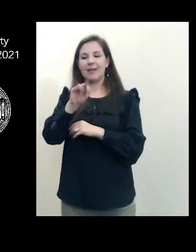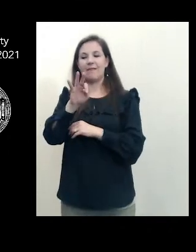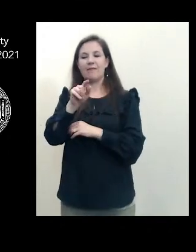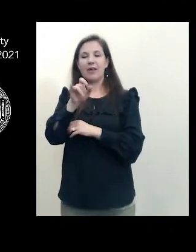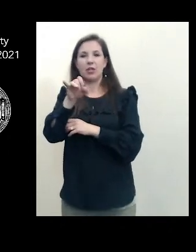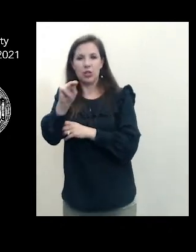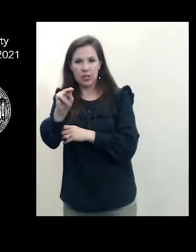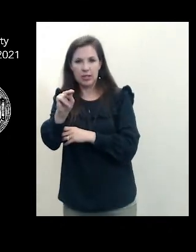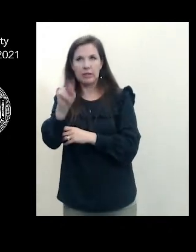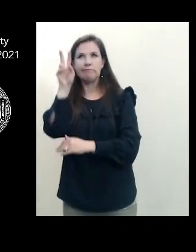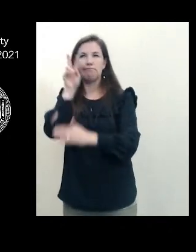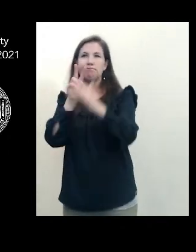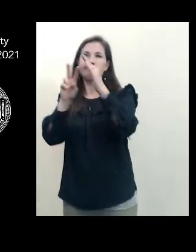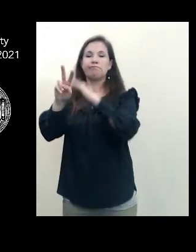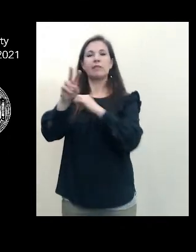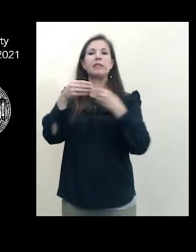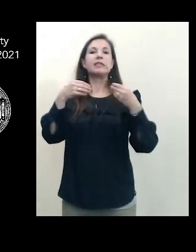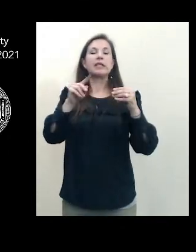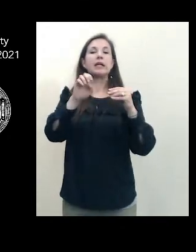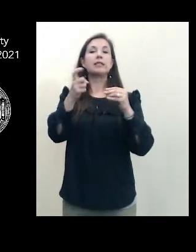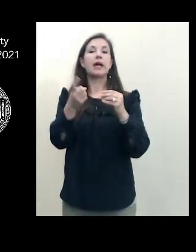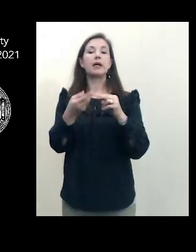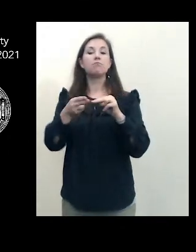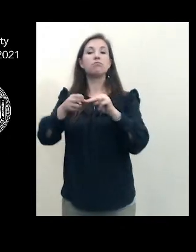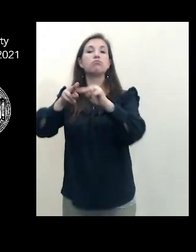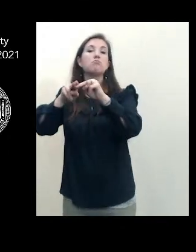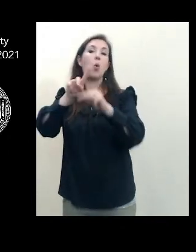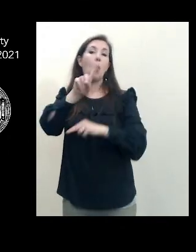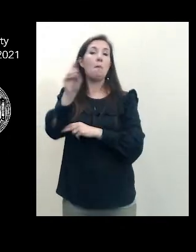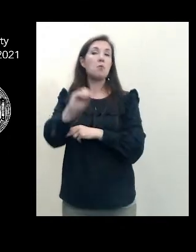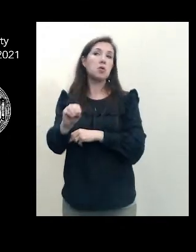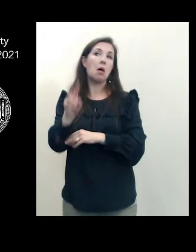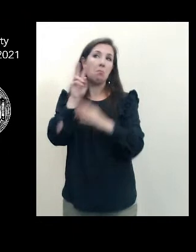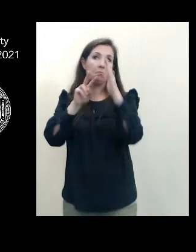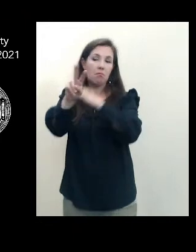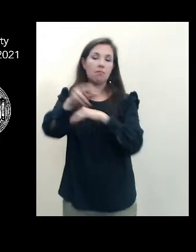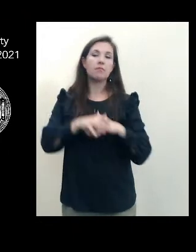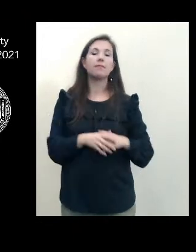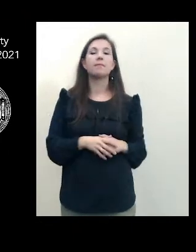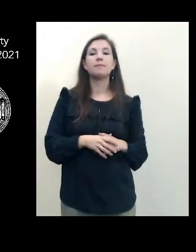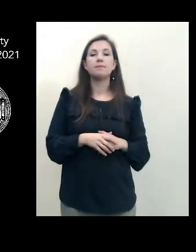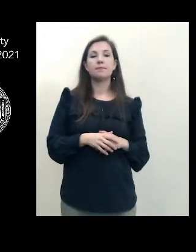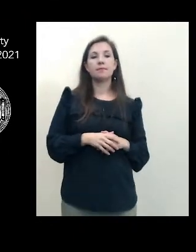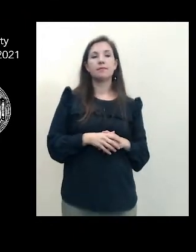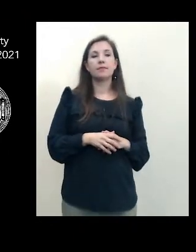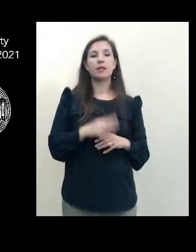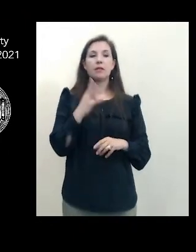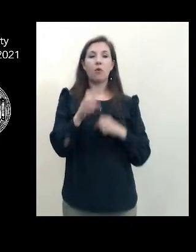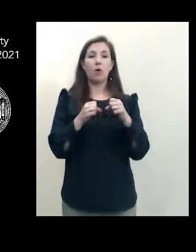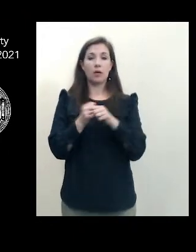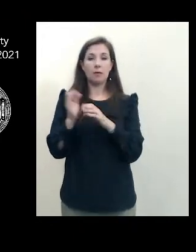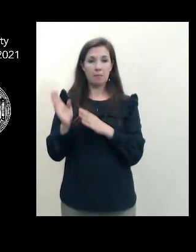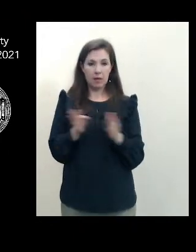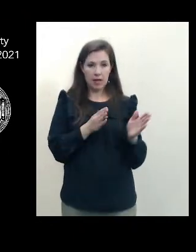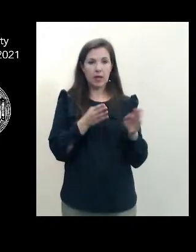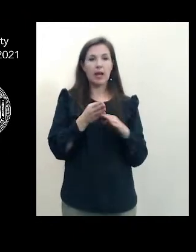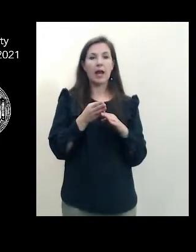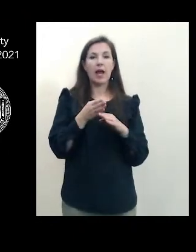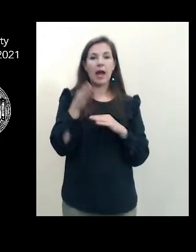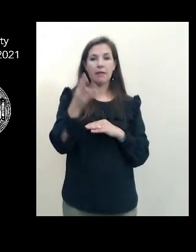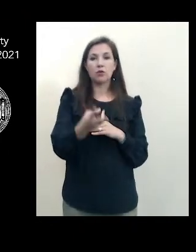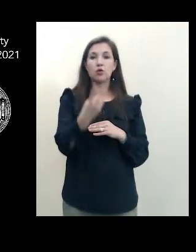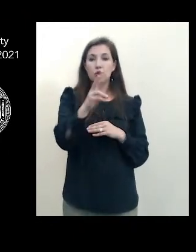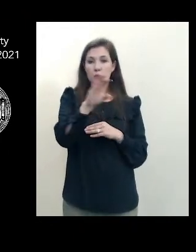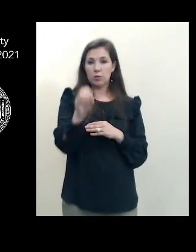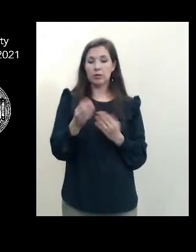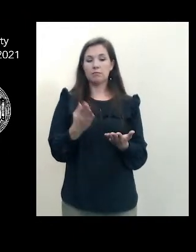projecting modest sales tax growth in future years of 1% in the 4-year plan after a 2% proposal